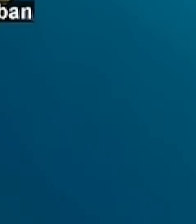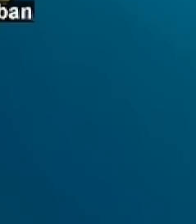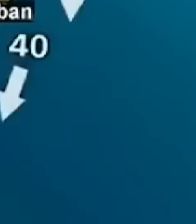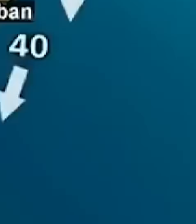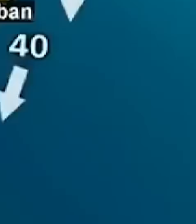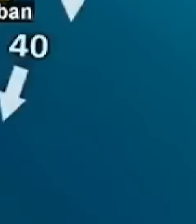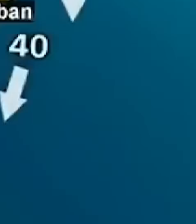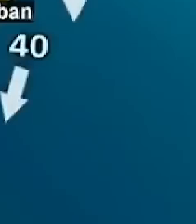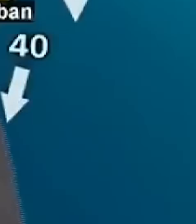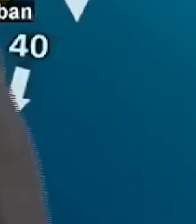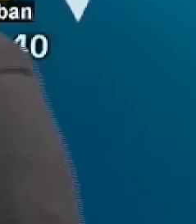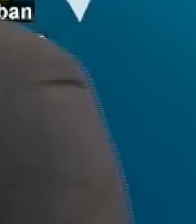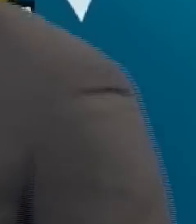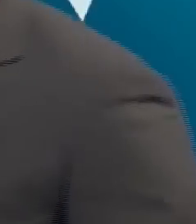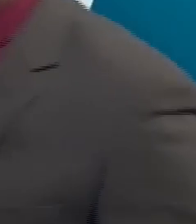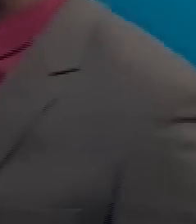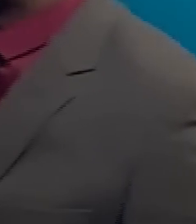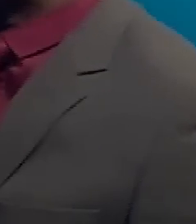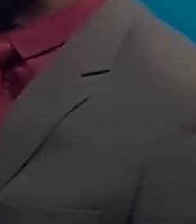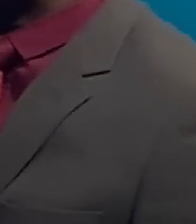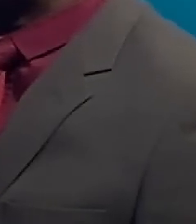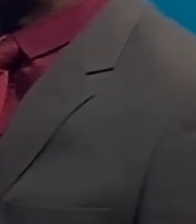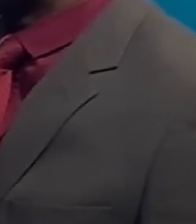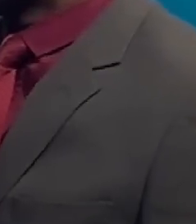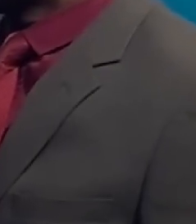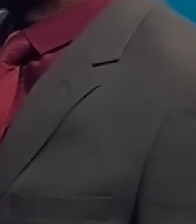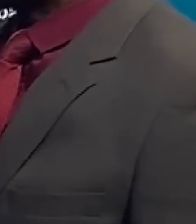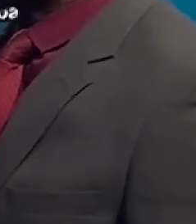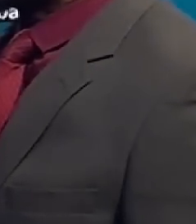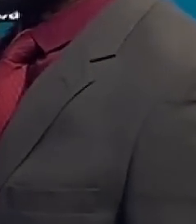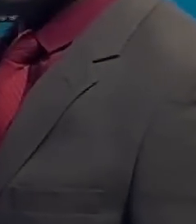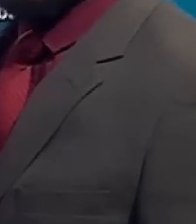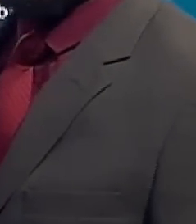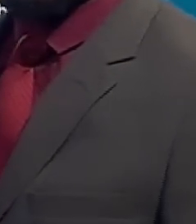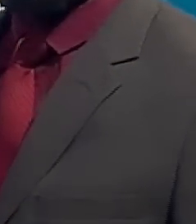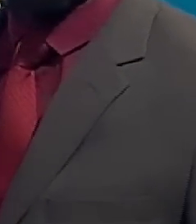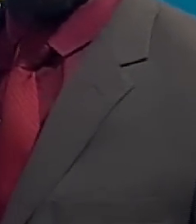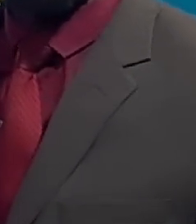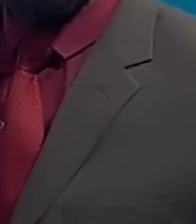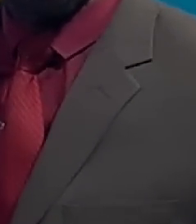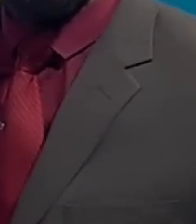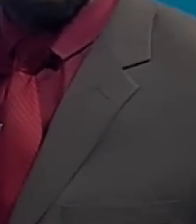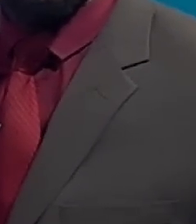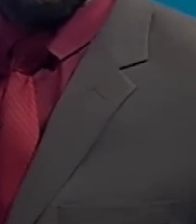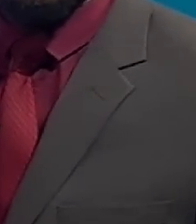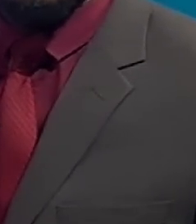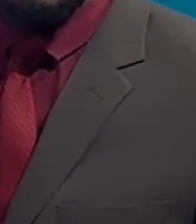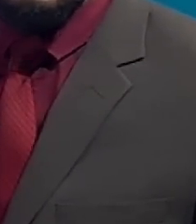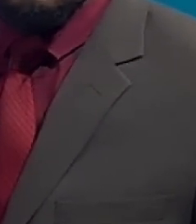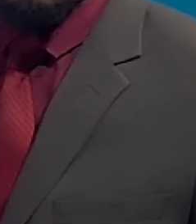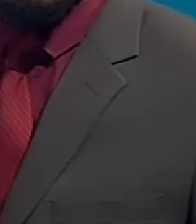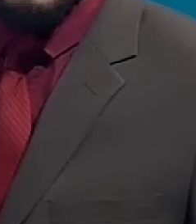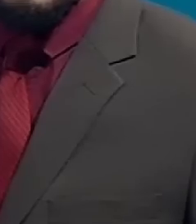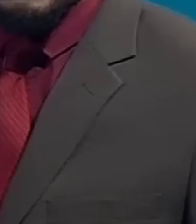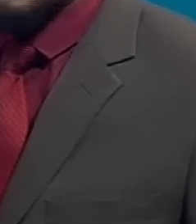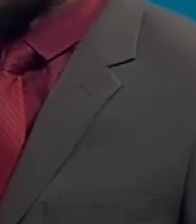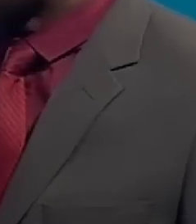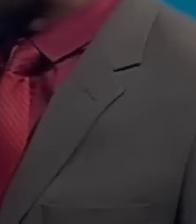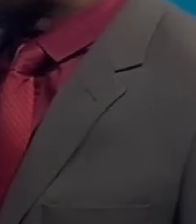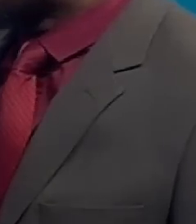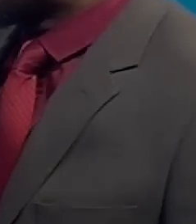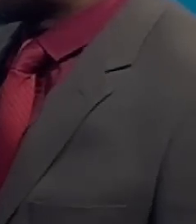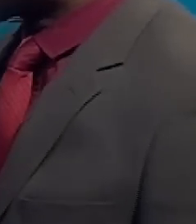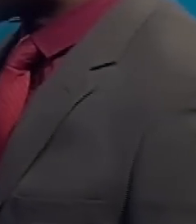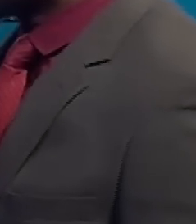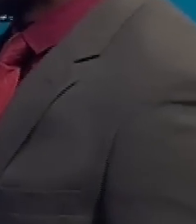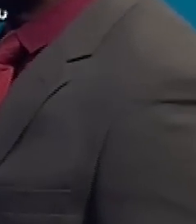itse tlhokomisa hore ha re shebele hona ka hara kapa leboa ho jalo hona ka hara kapa bo prima le hona ka hara kapa bo shabela o tla hlofoke mo ya o tsokele mo lo oma o ka ba ngahla e